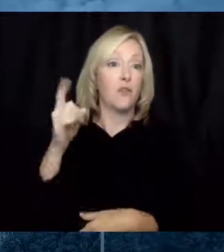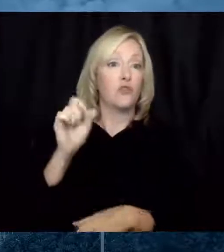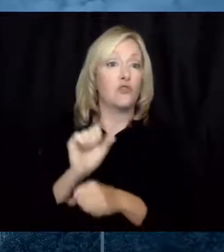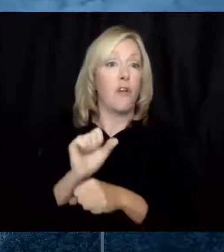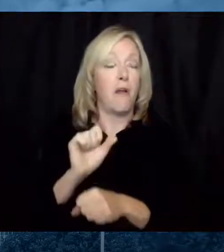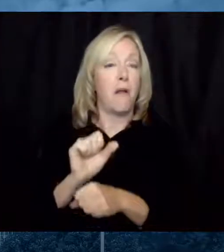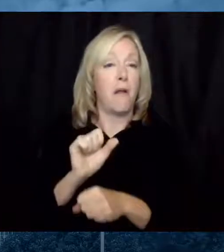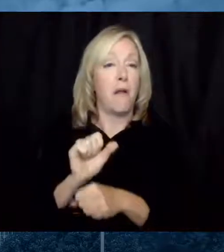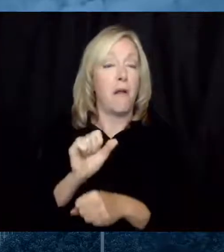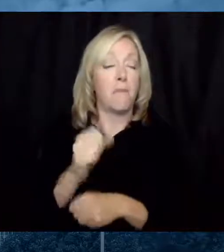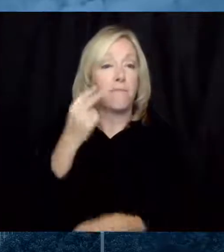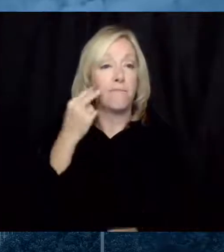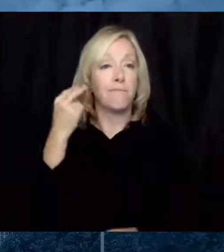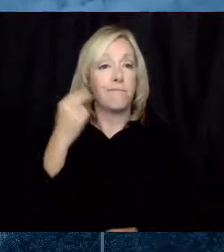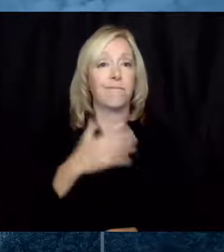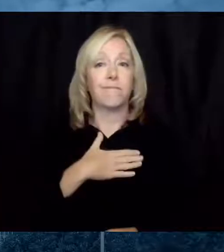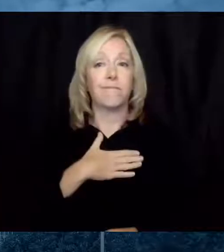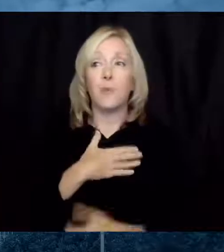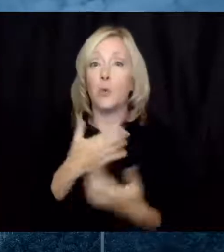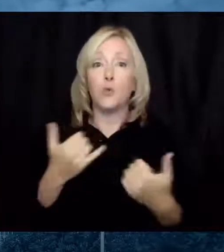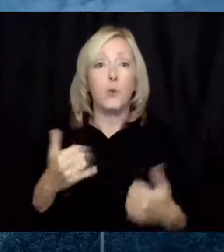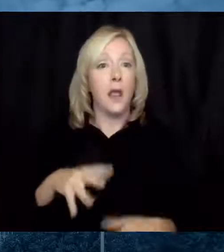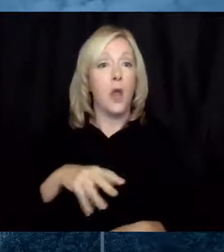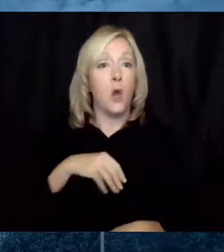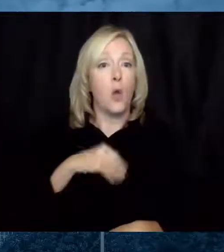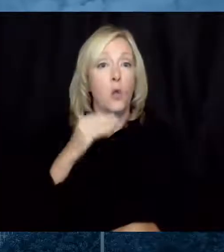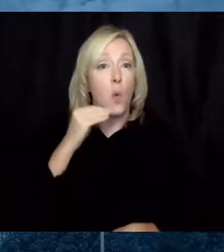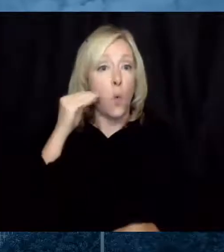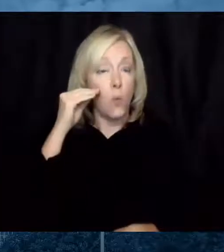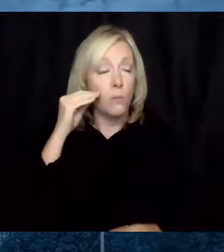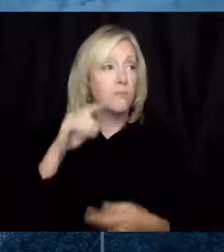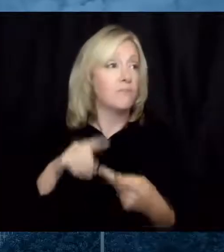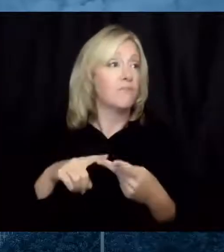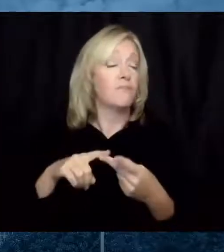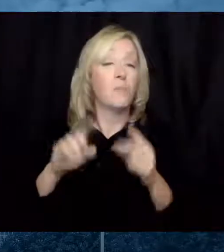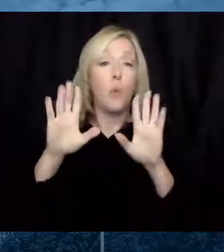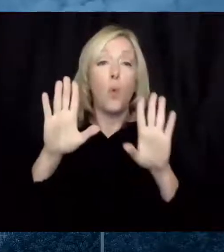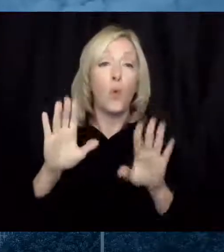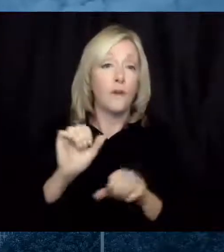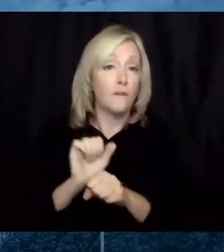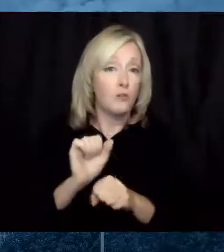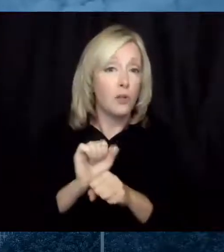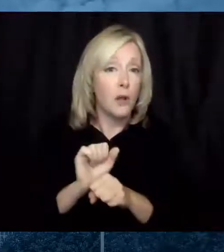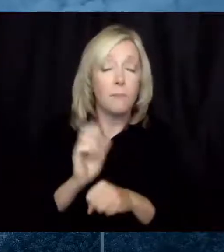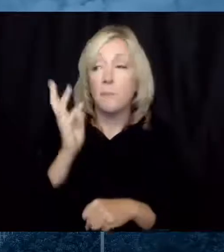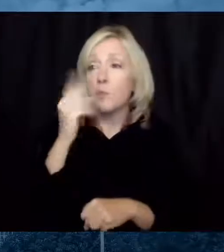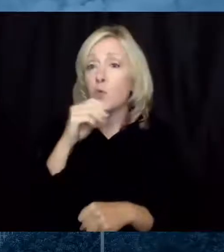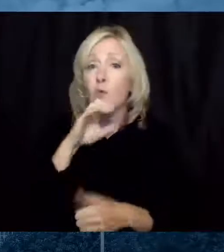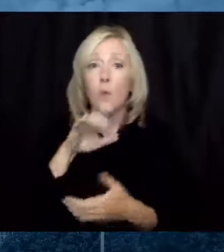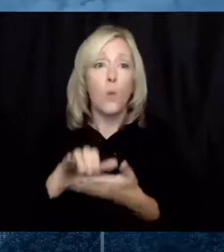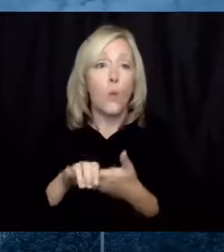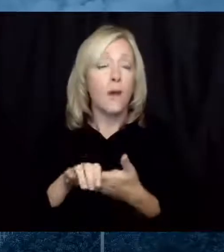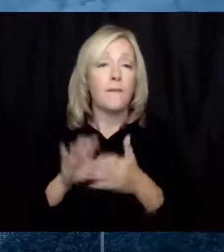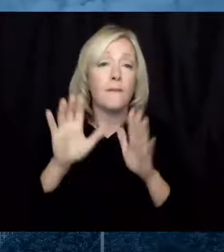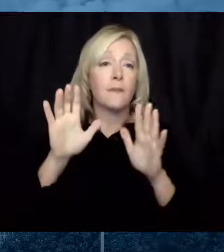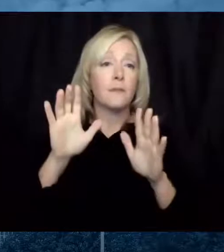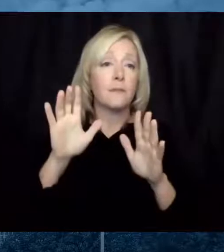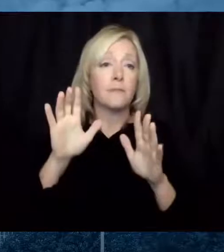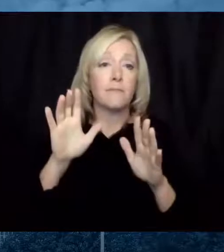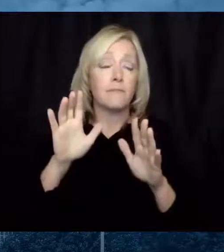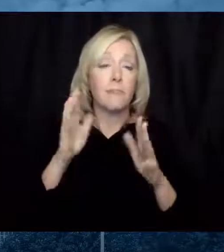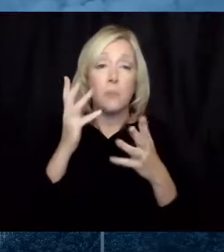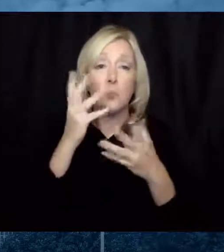a homeowner. I have a fantastic job. I have a beautiful wife and a lovely son. And those are